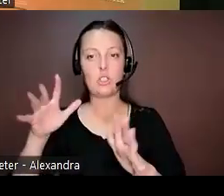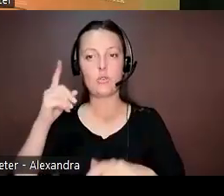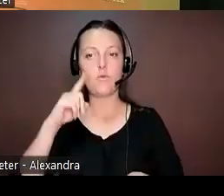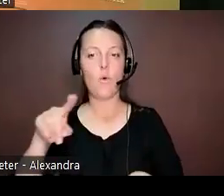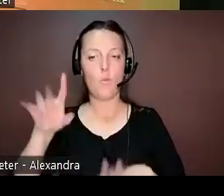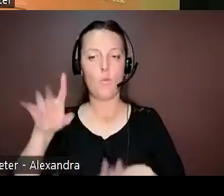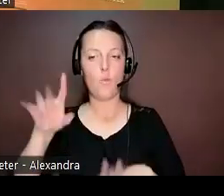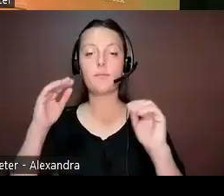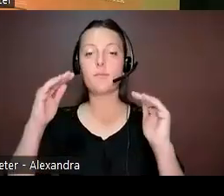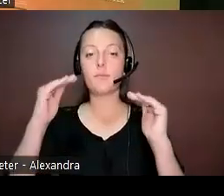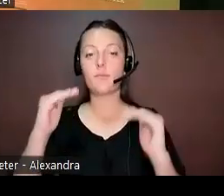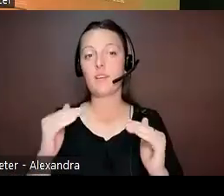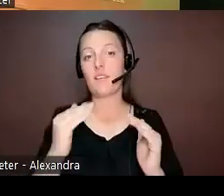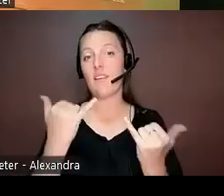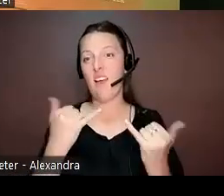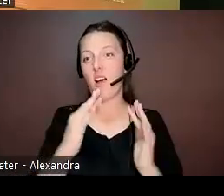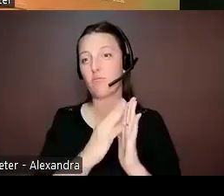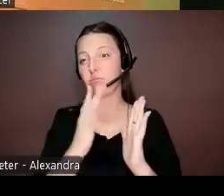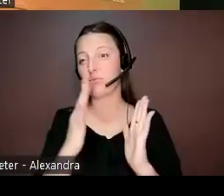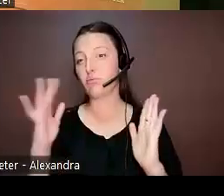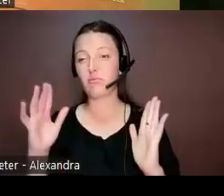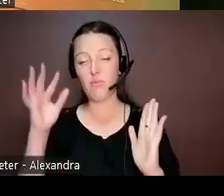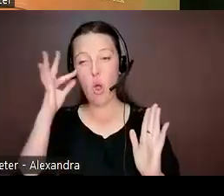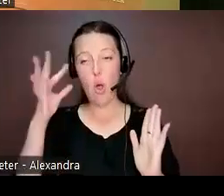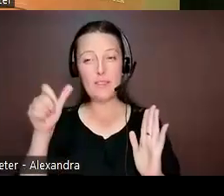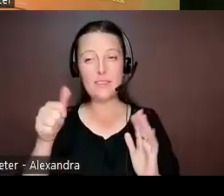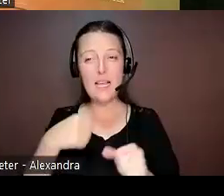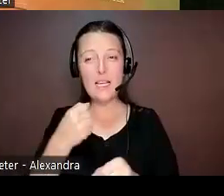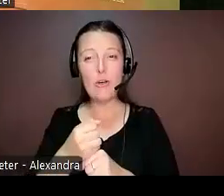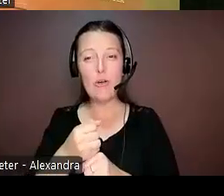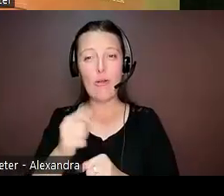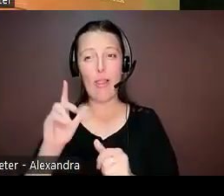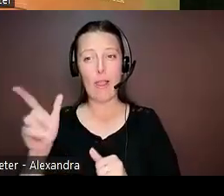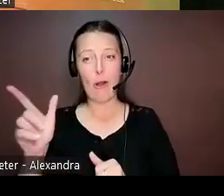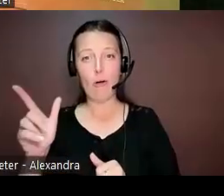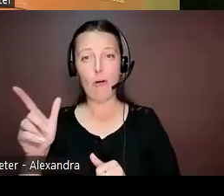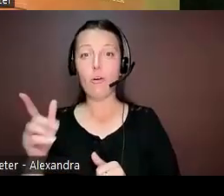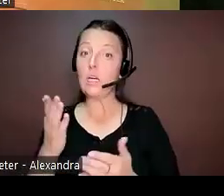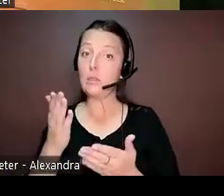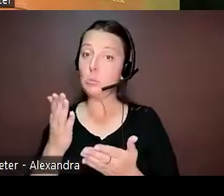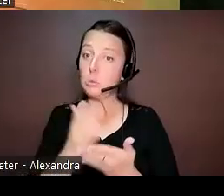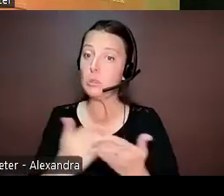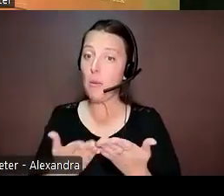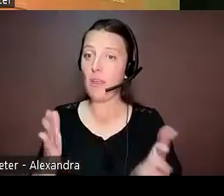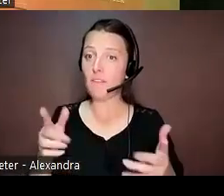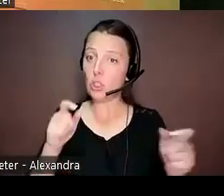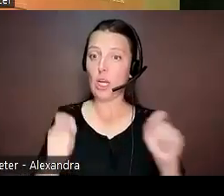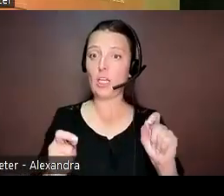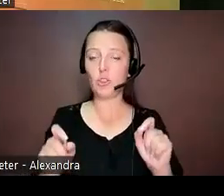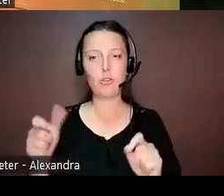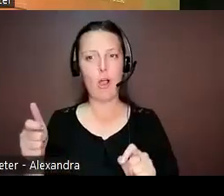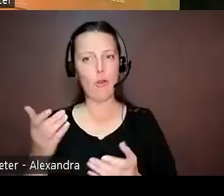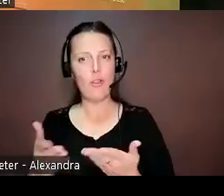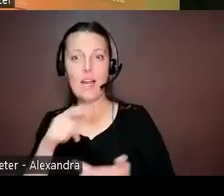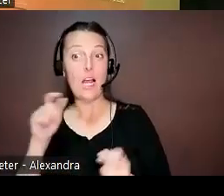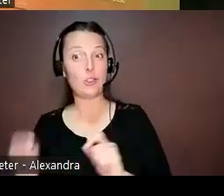almost a decade later, there are things that have changed, but there are things that have not changed, and then he is,